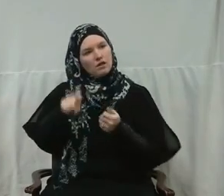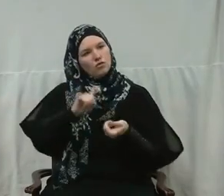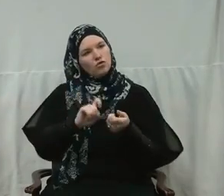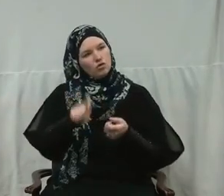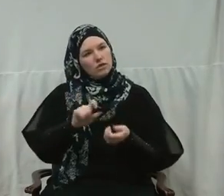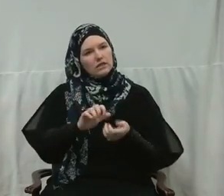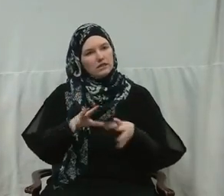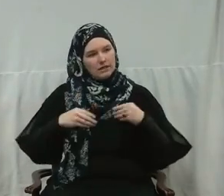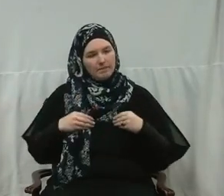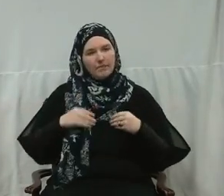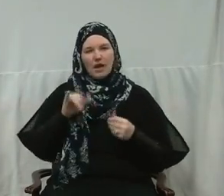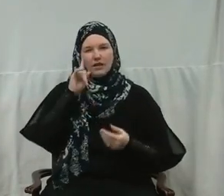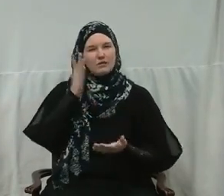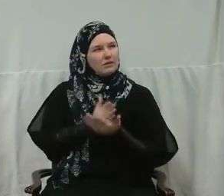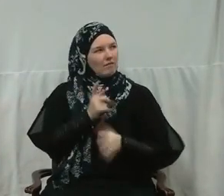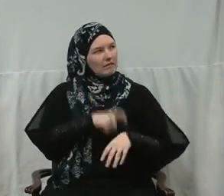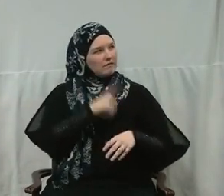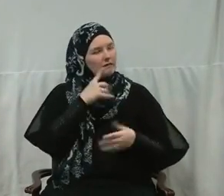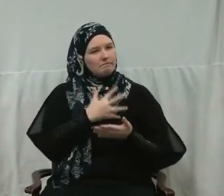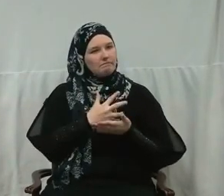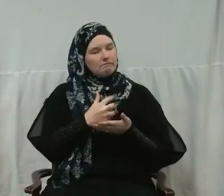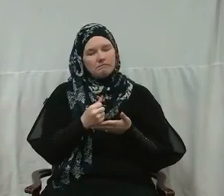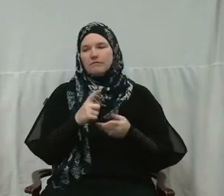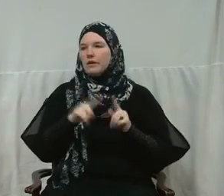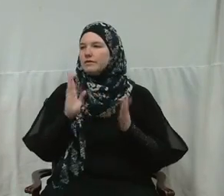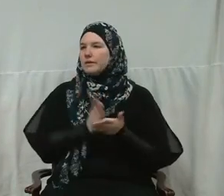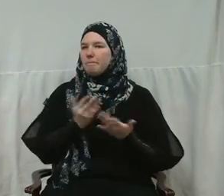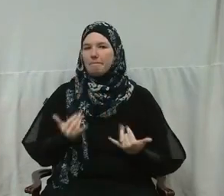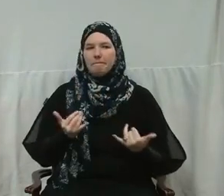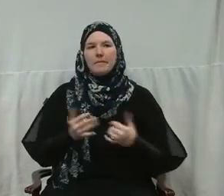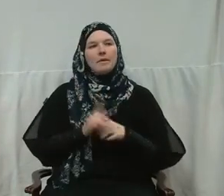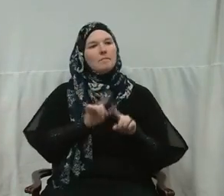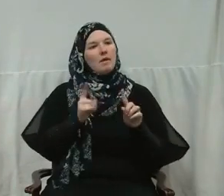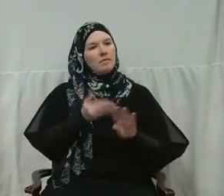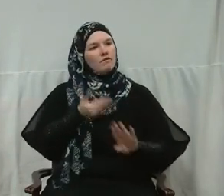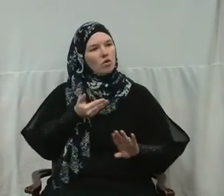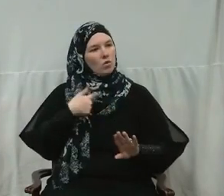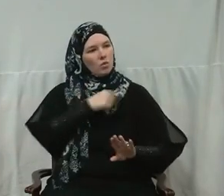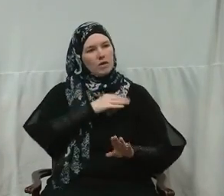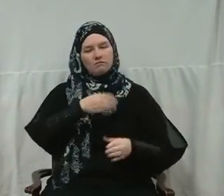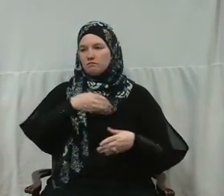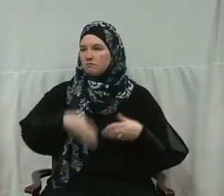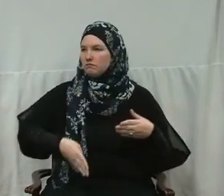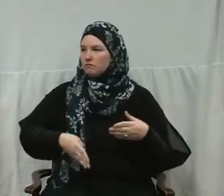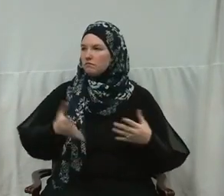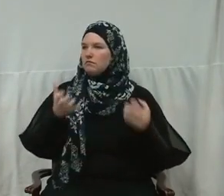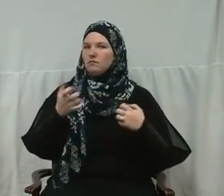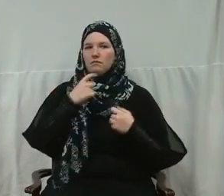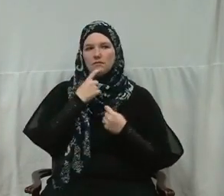I think I will stop here because the time is running out. But before we just conclude, I want to say